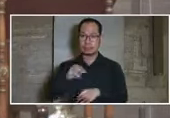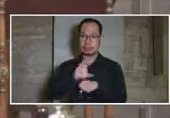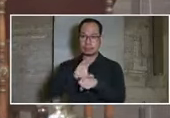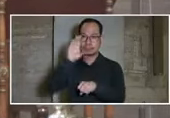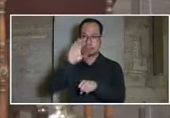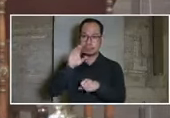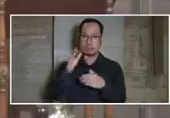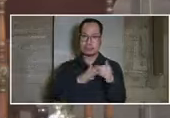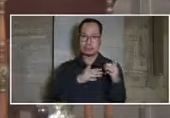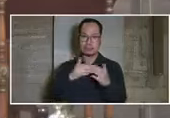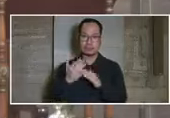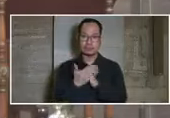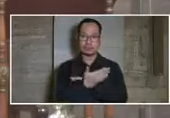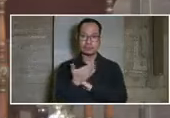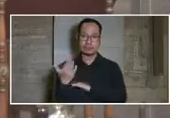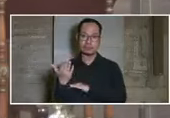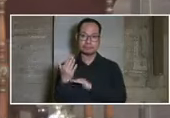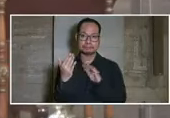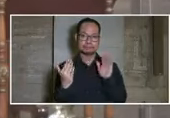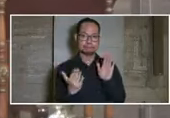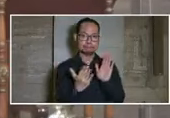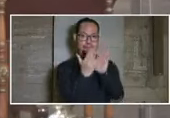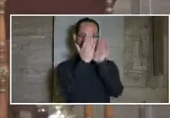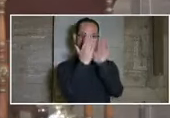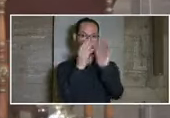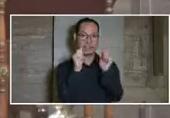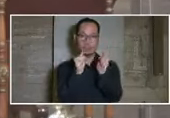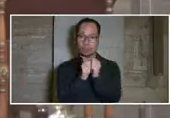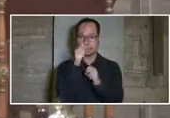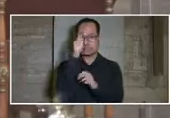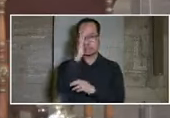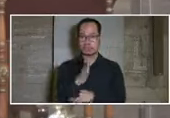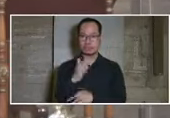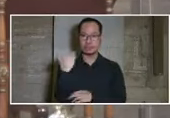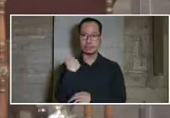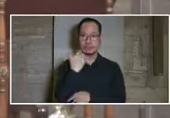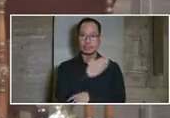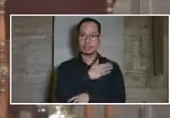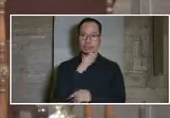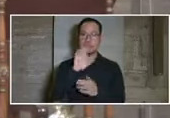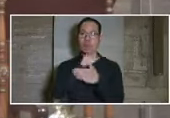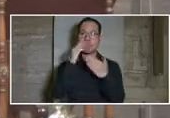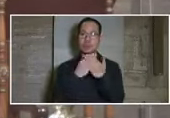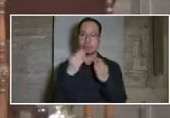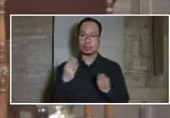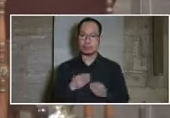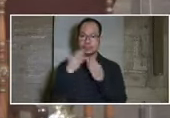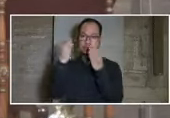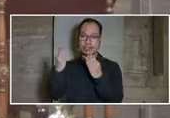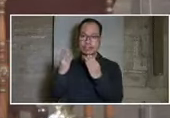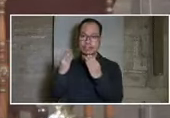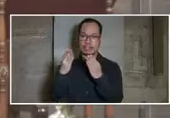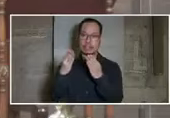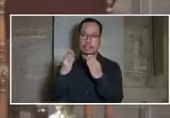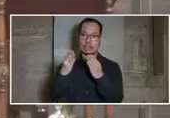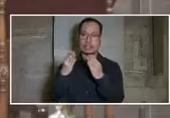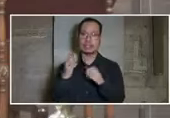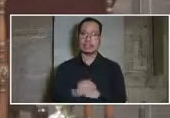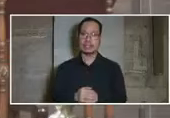are face to face with God, we all bring a